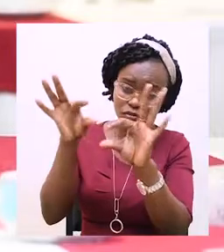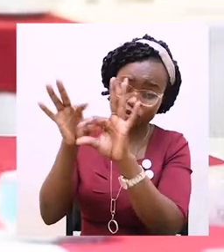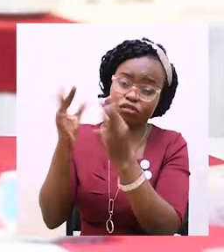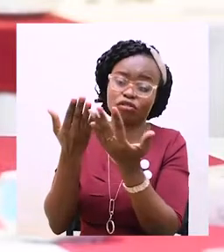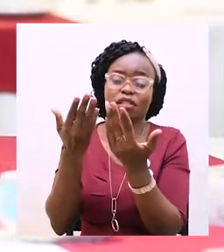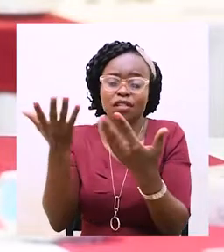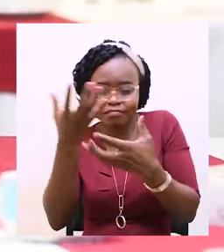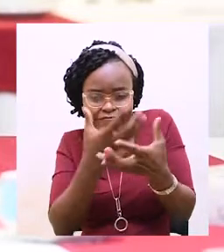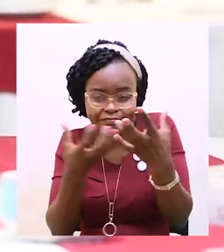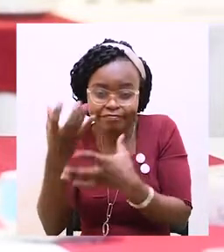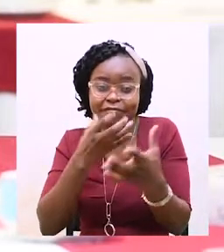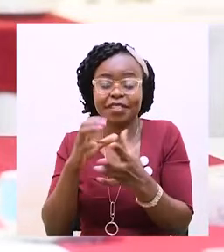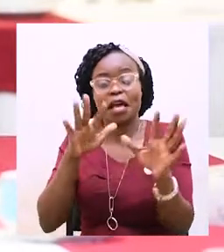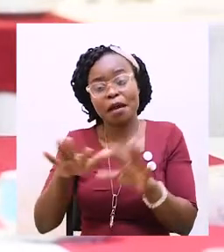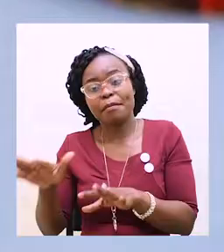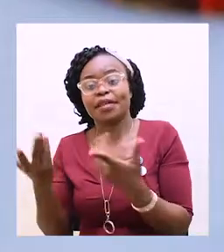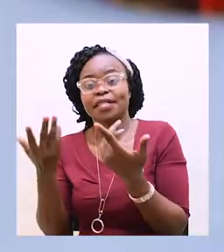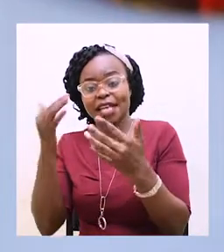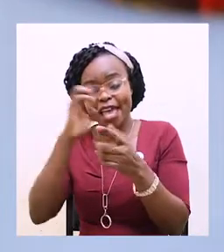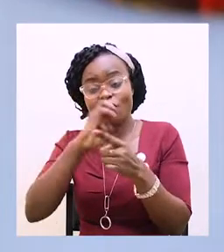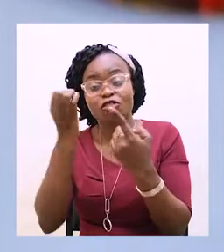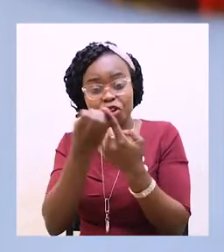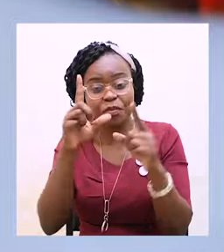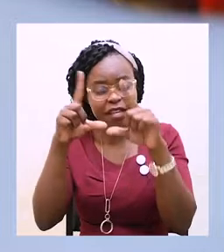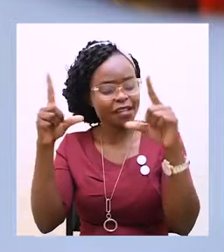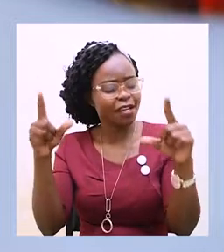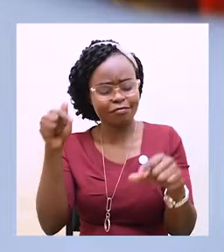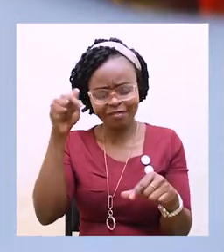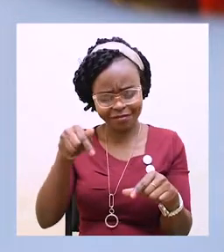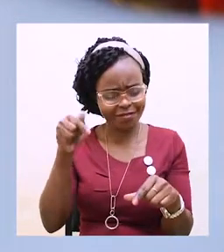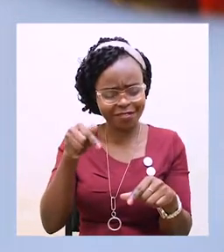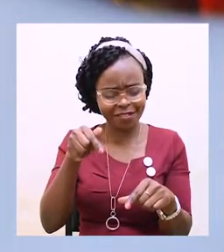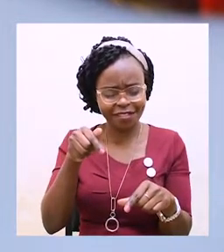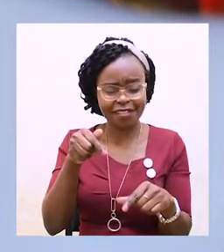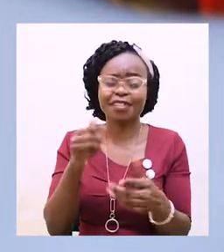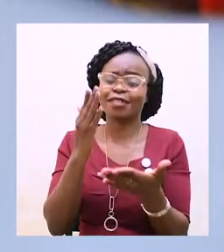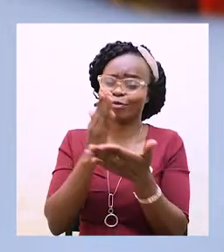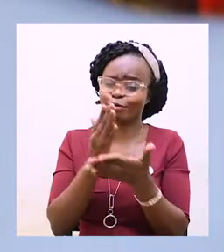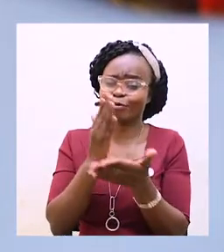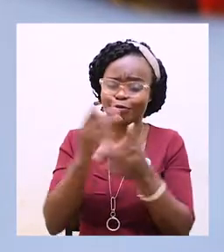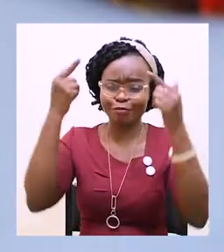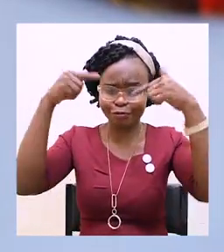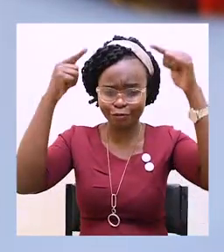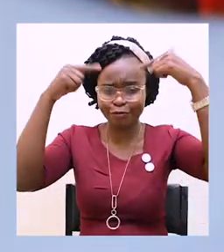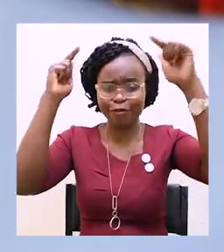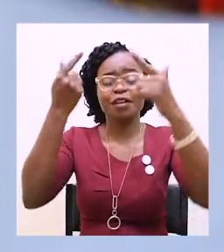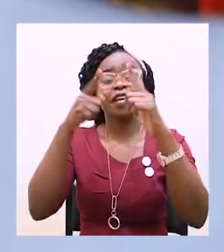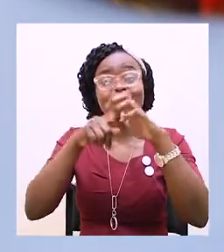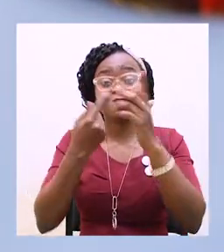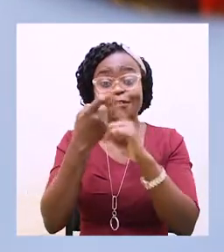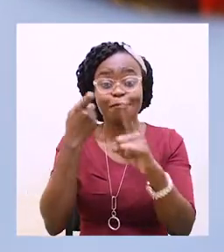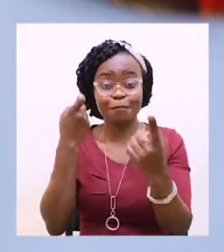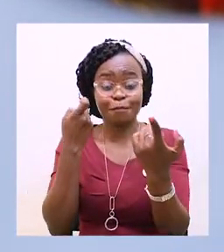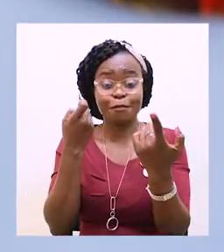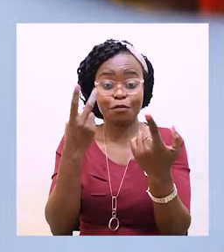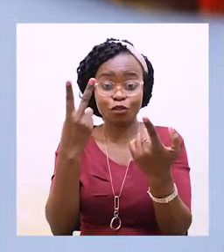actually engaged at the macroeconomic level. This has really been such a great retrospect for us, all the way from starting from as little